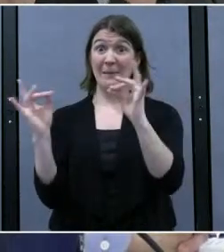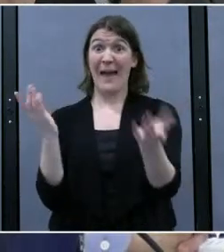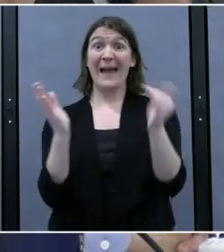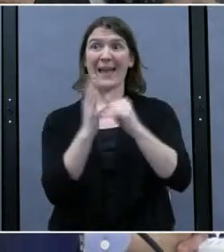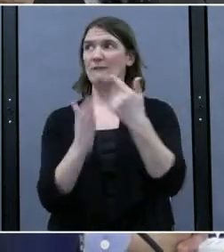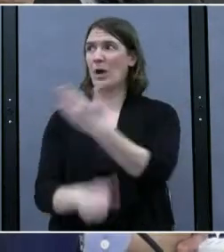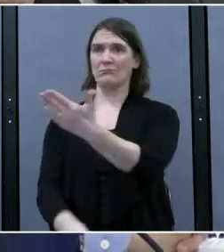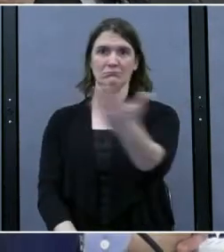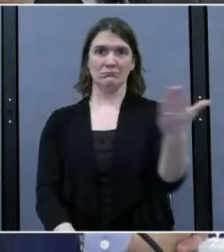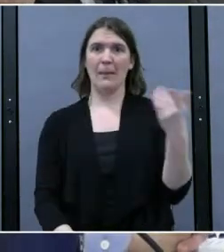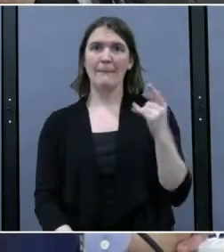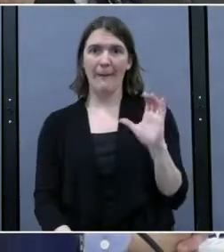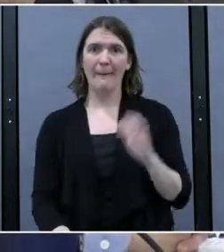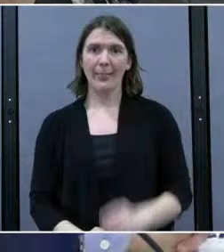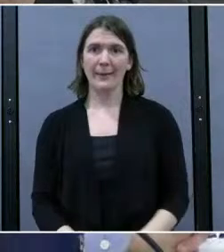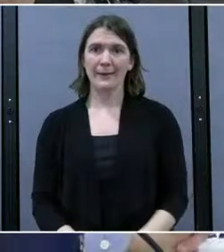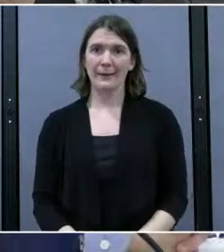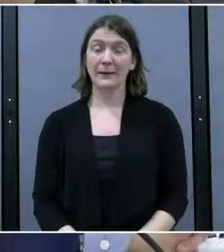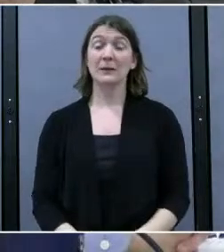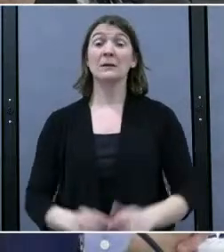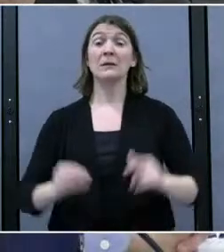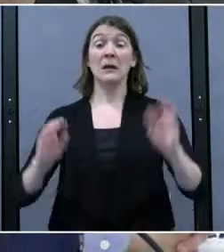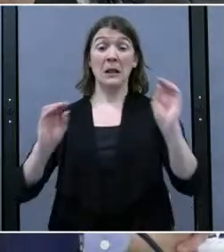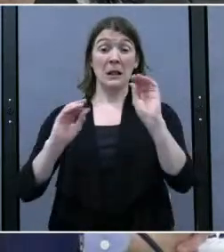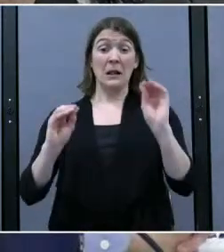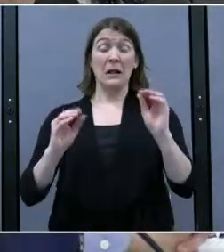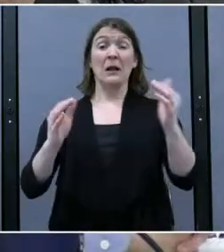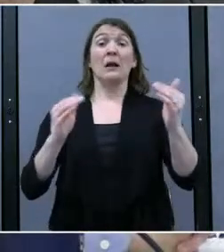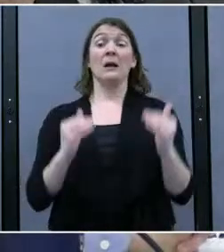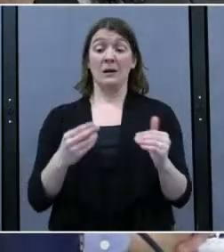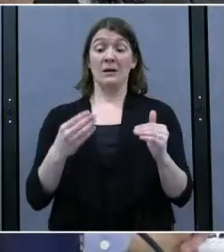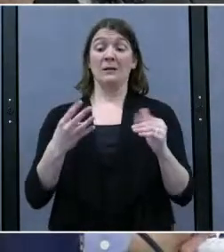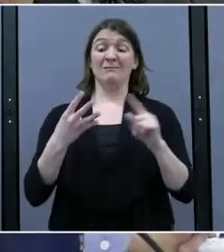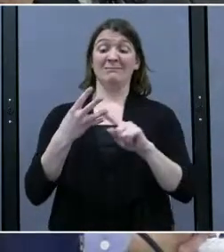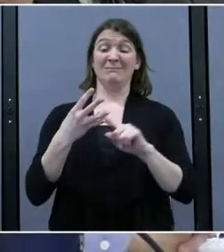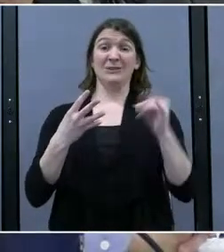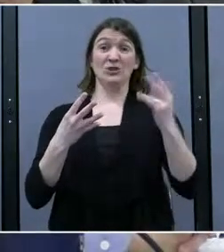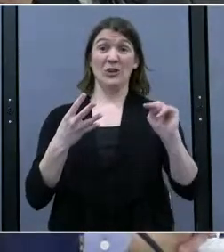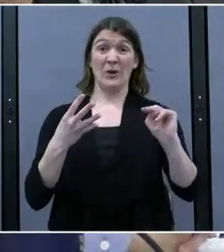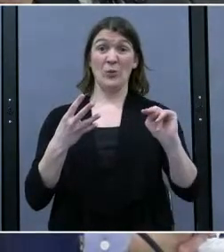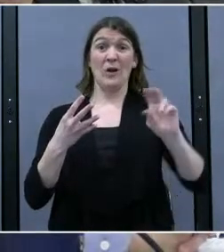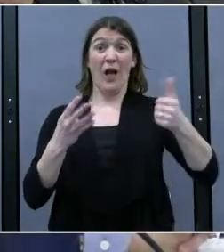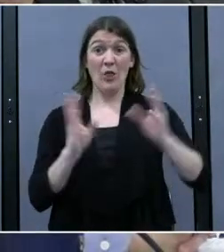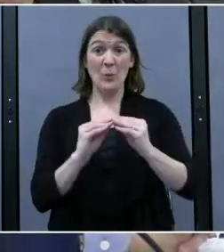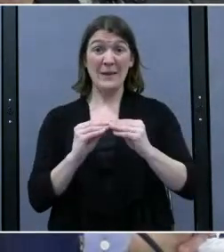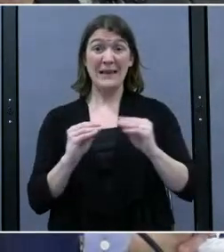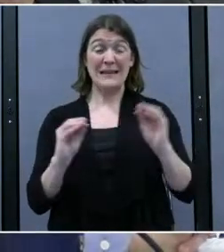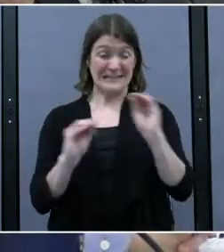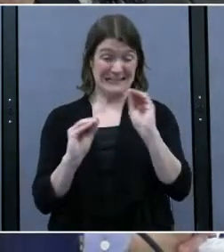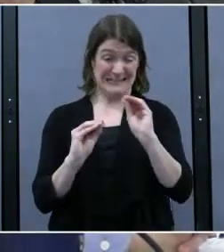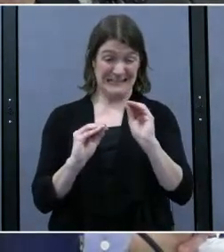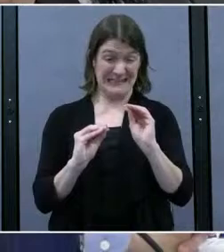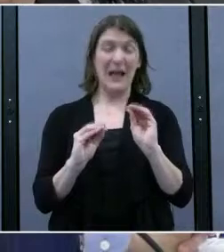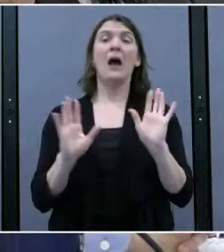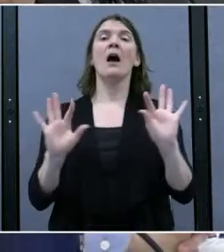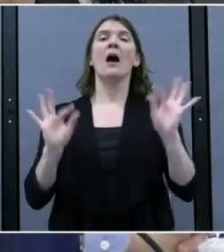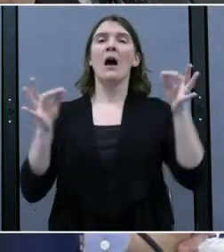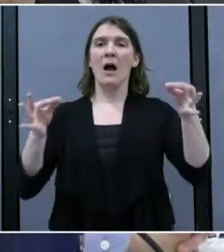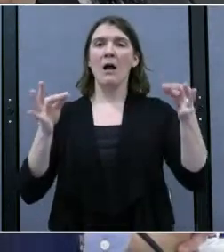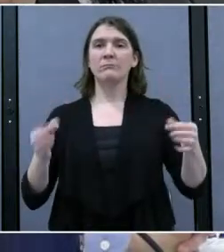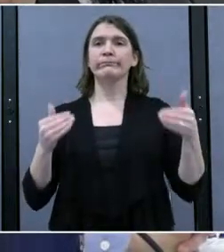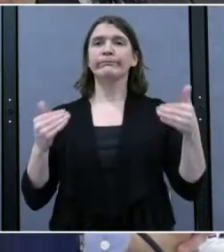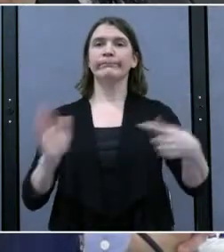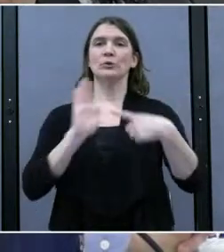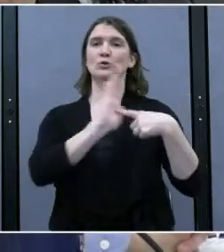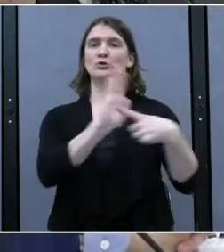the public, and eventually in our second meeting in January made a unanimous decision to bring forward